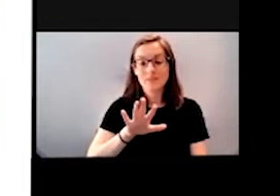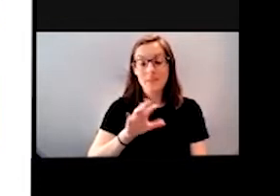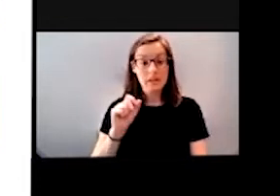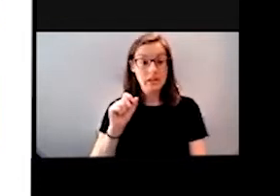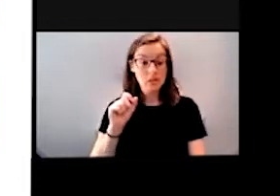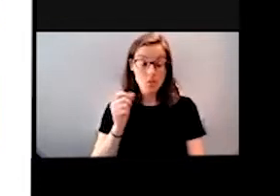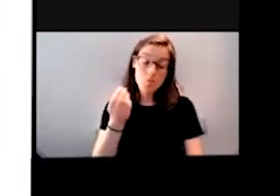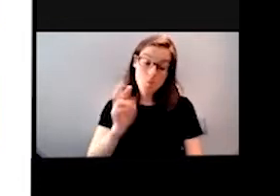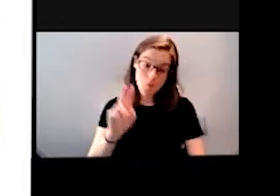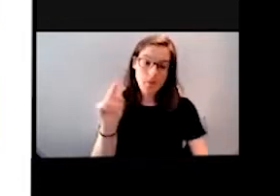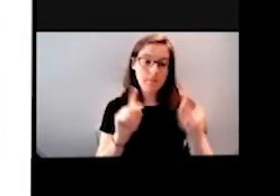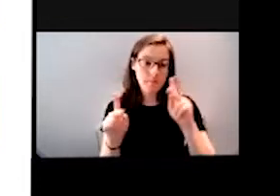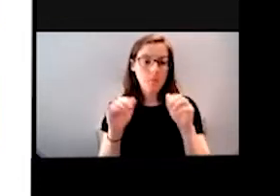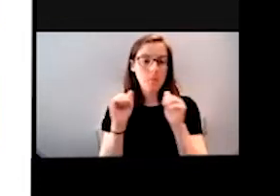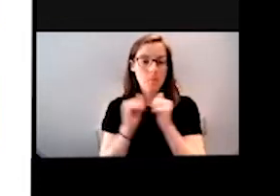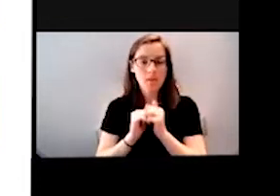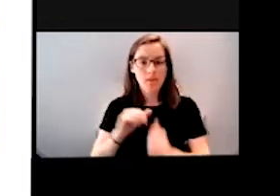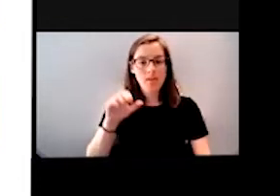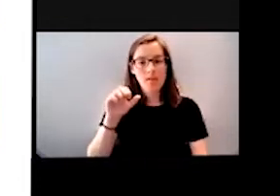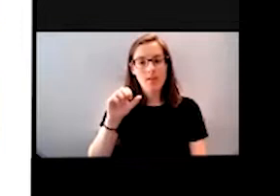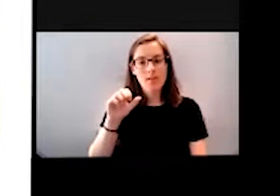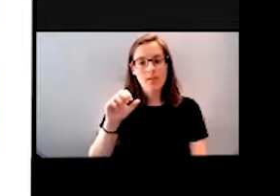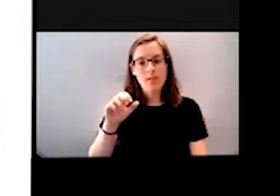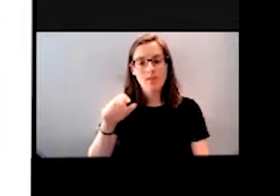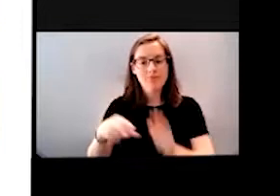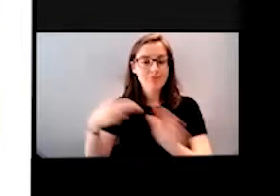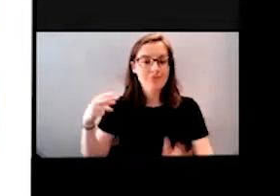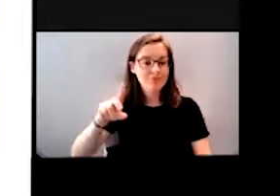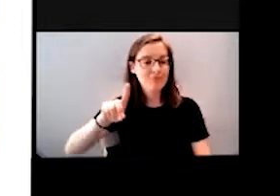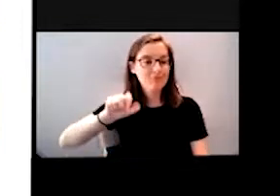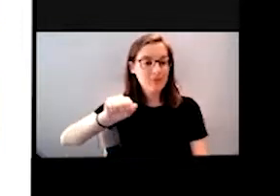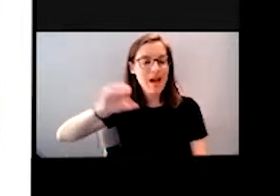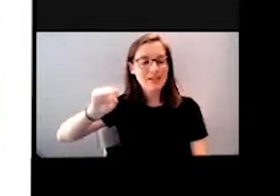or people receiving Social Security for disability.